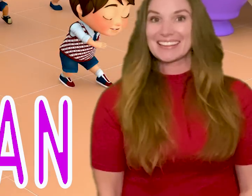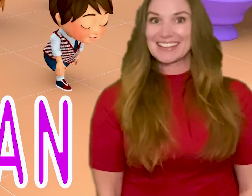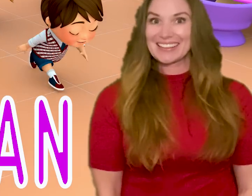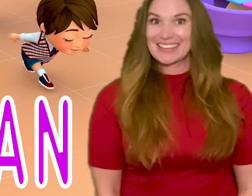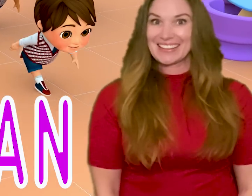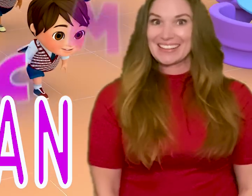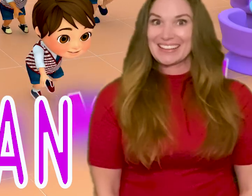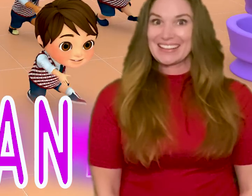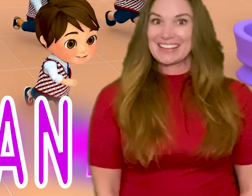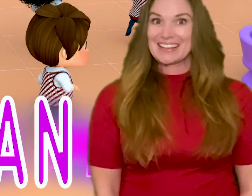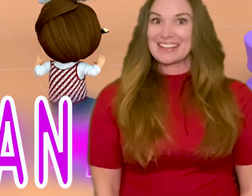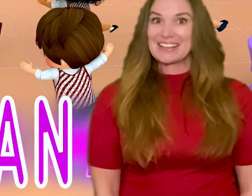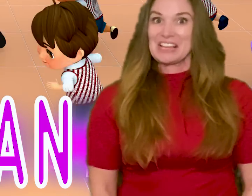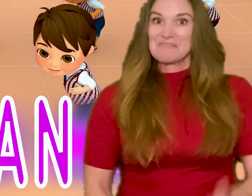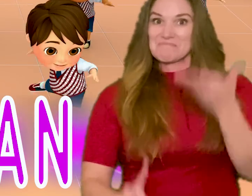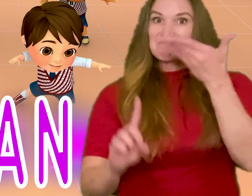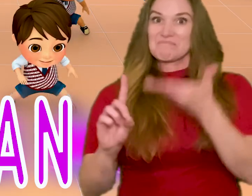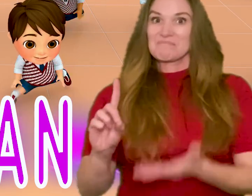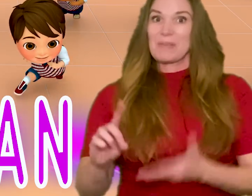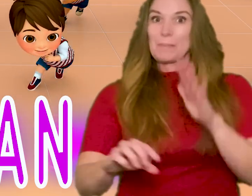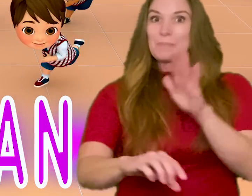name I am a Music